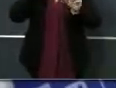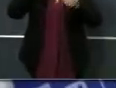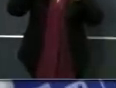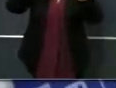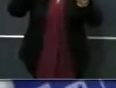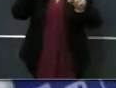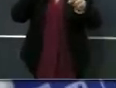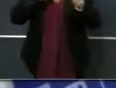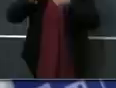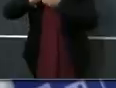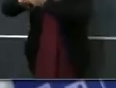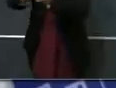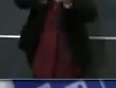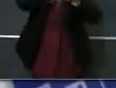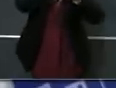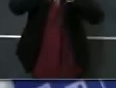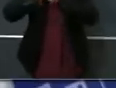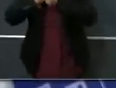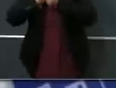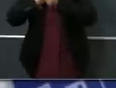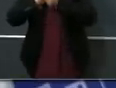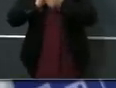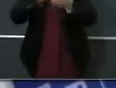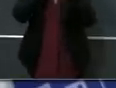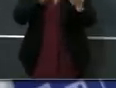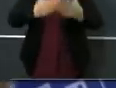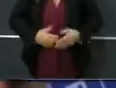California. Thank you.